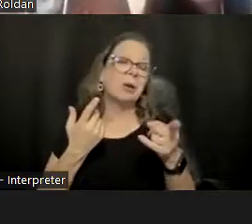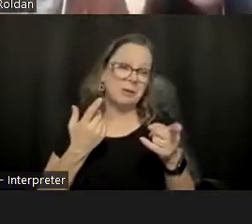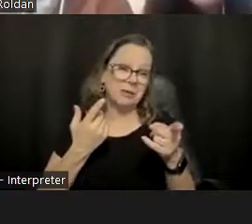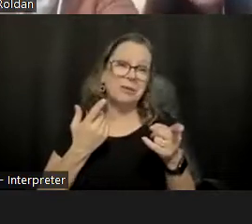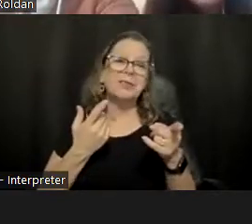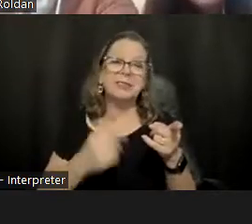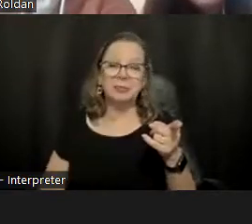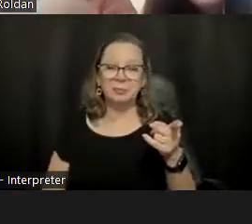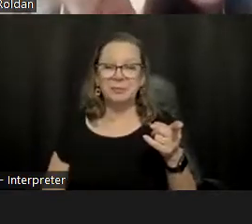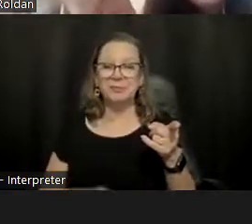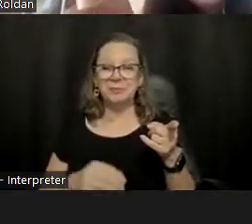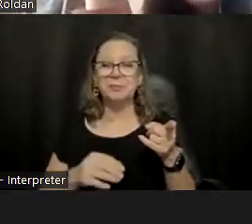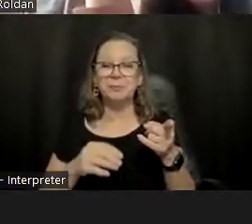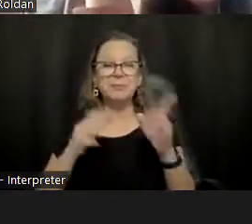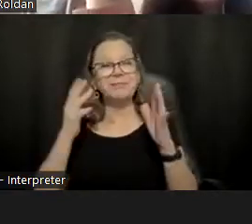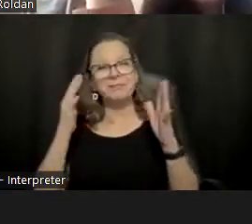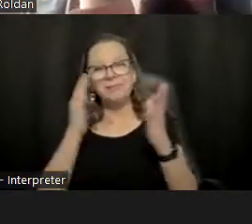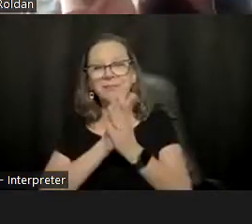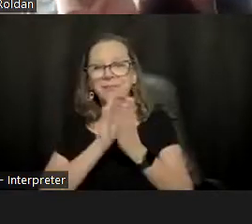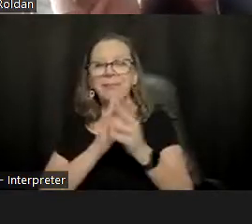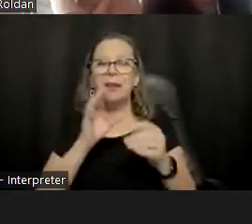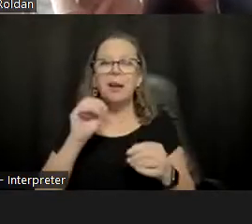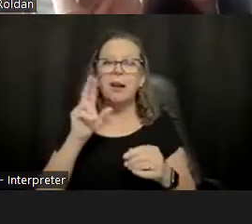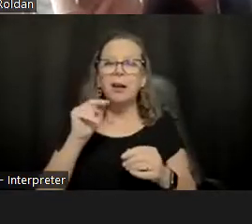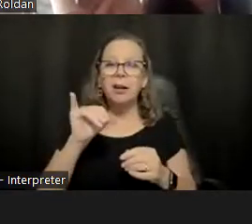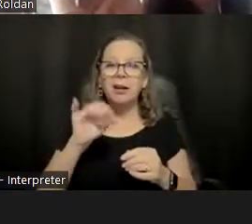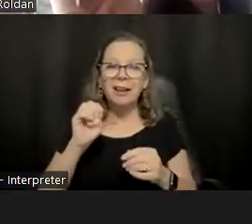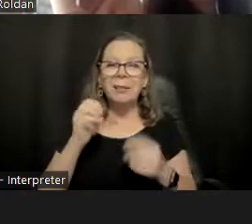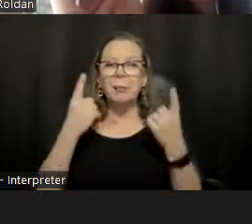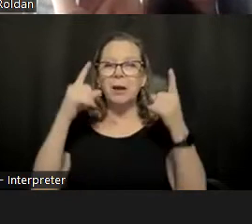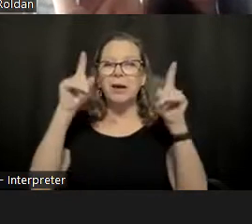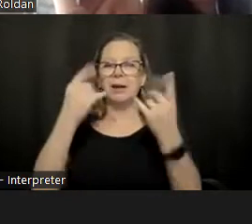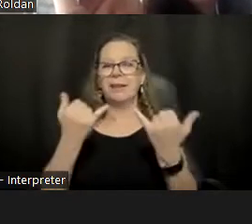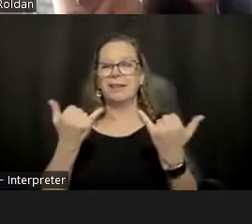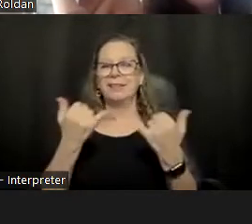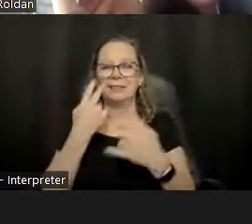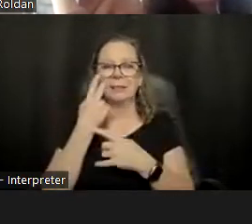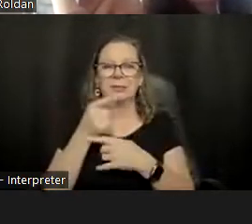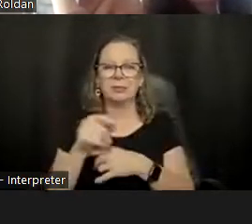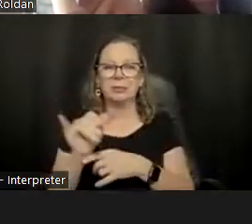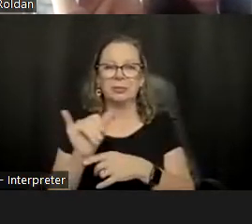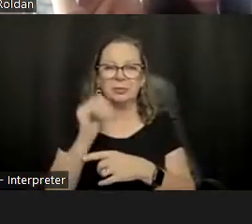Awesome. Yay, and Connie, I'm finally able to see you as well.